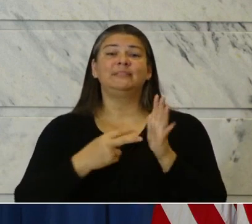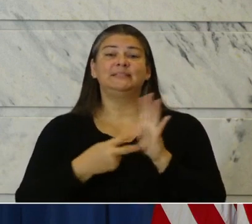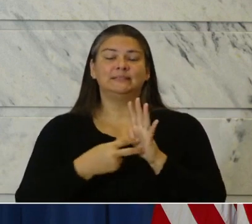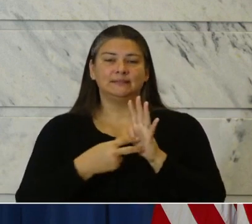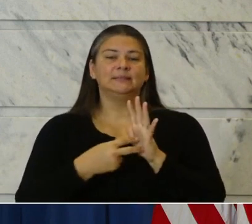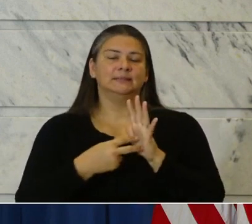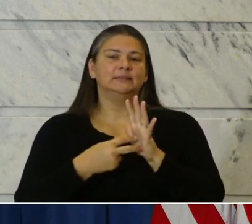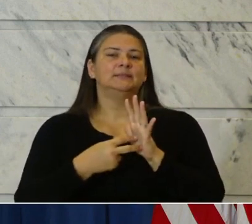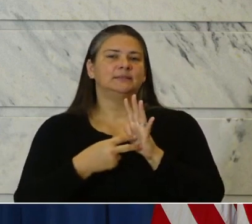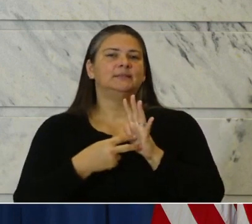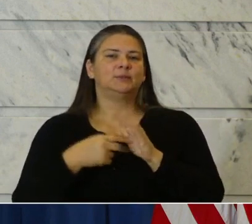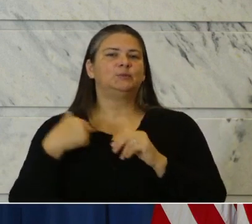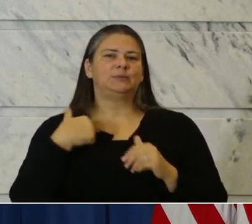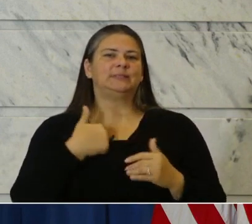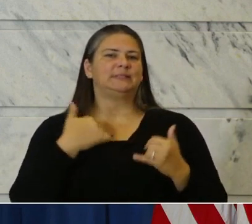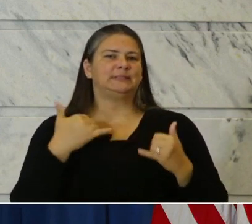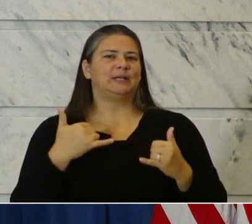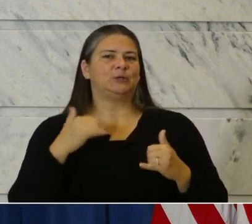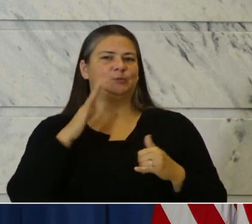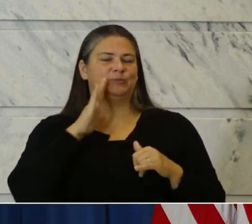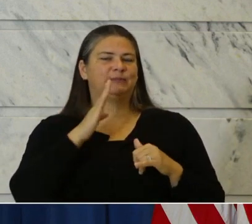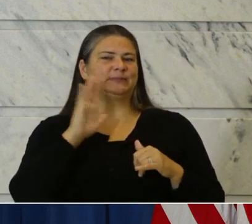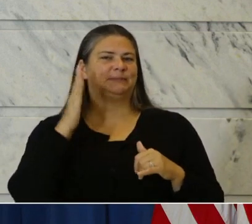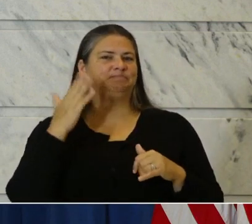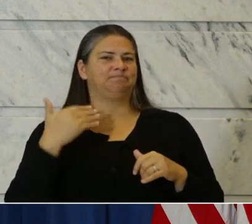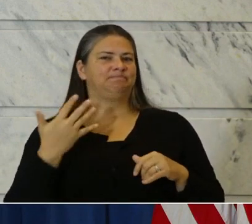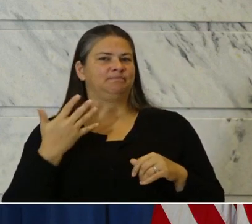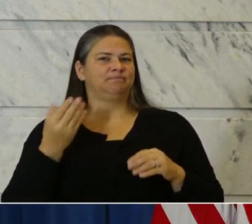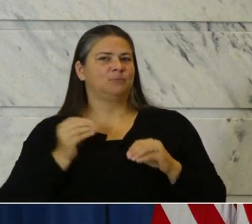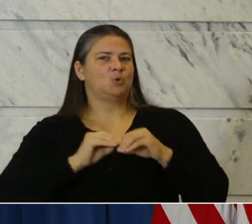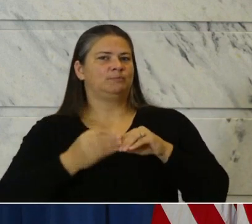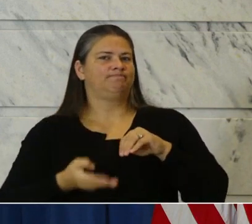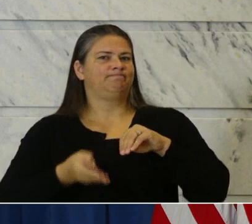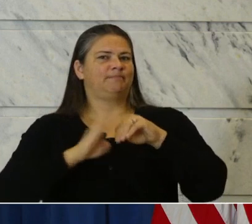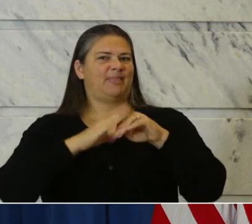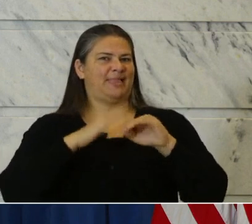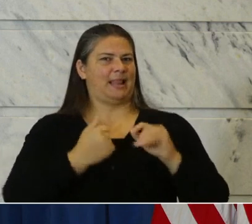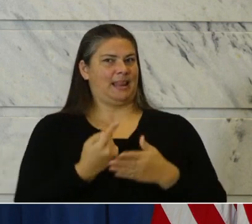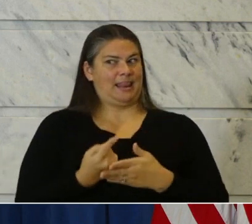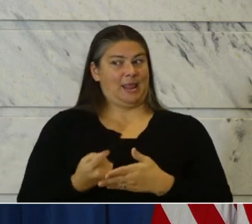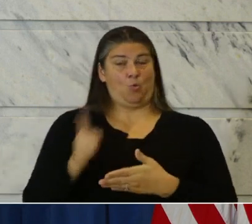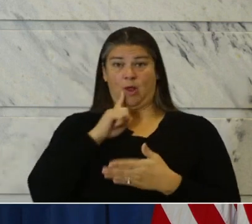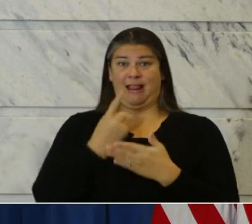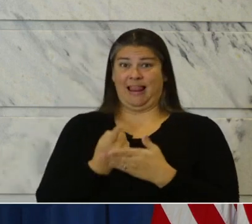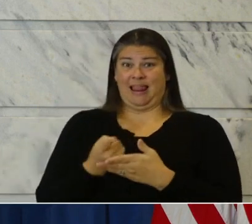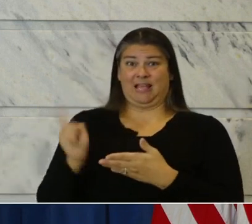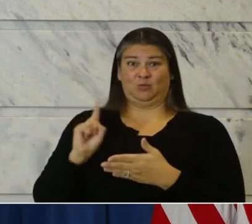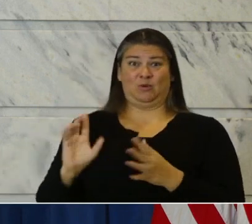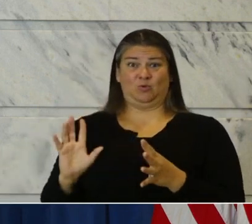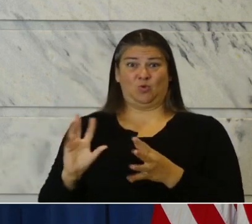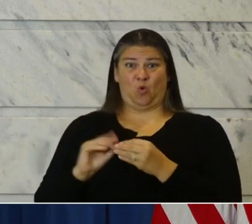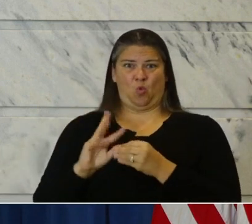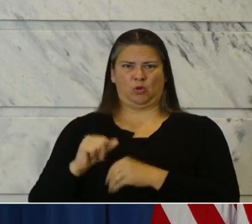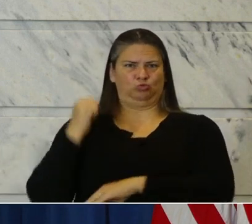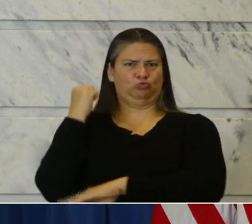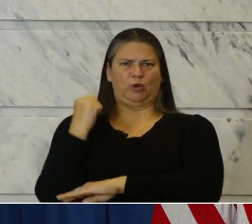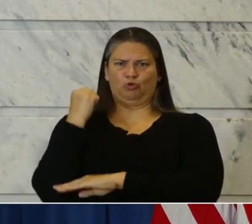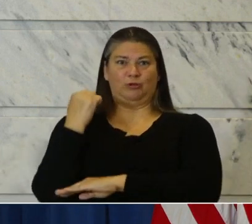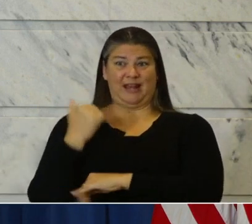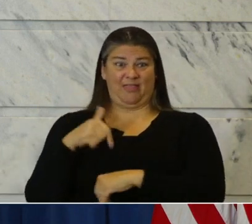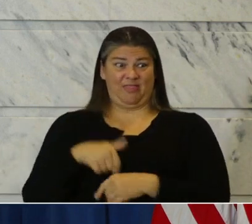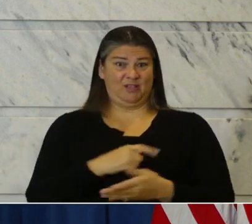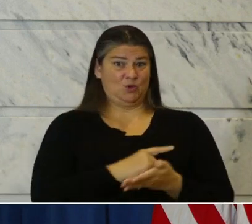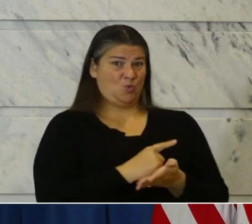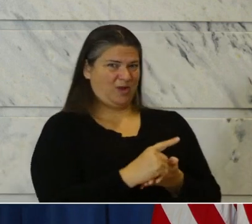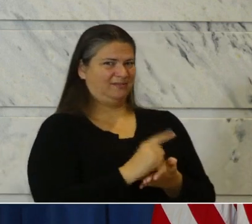pace to have even more cases than last week, where we set a record number of cases. It brings our total number